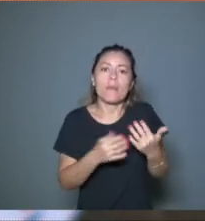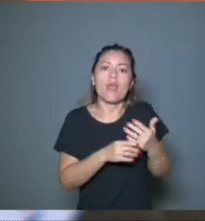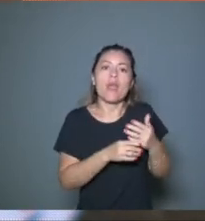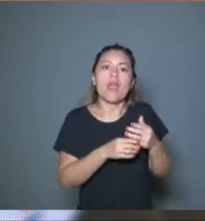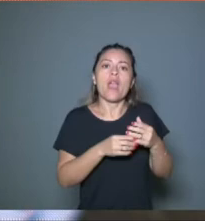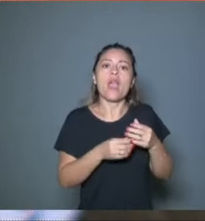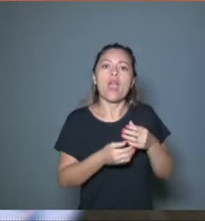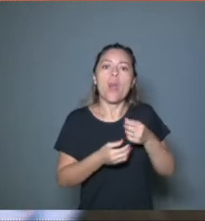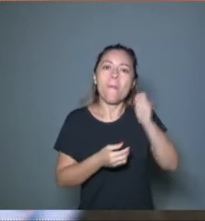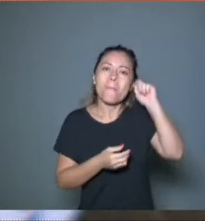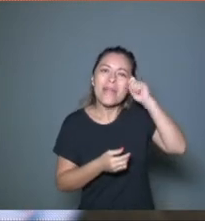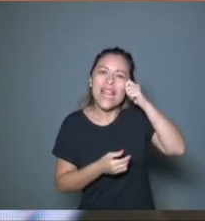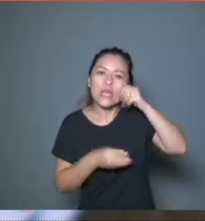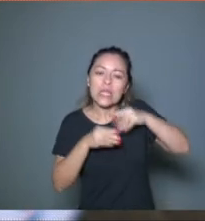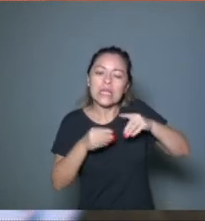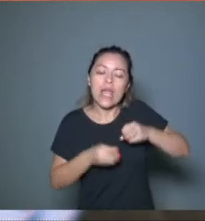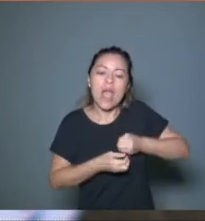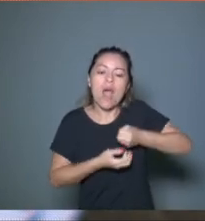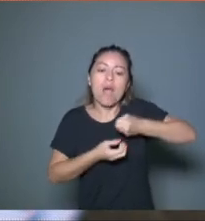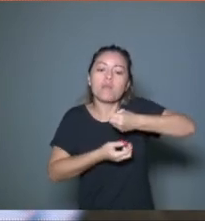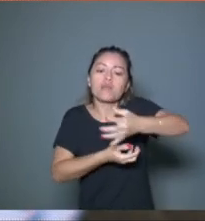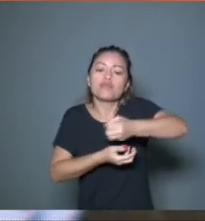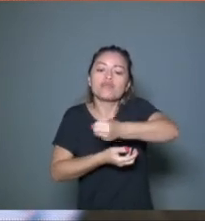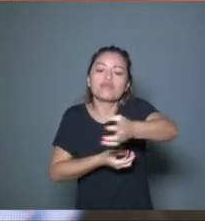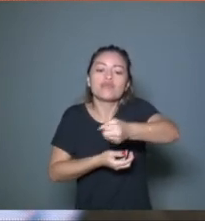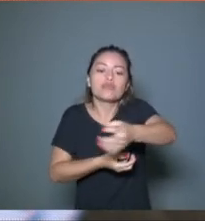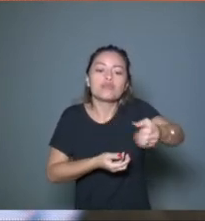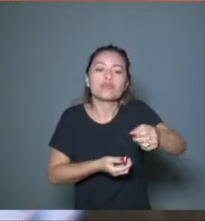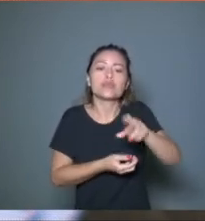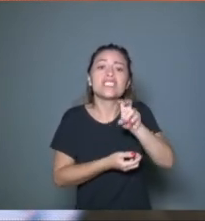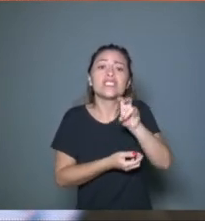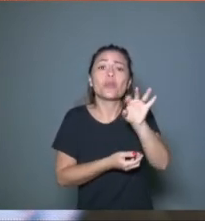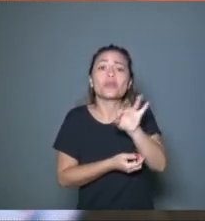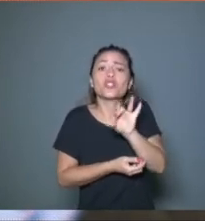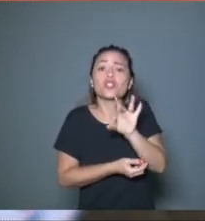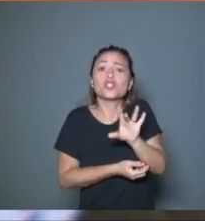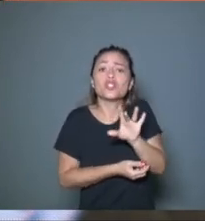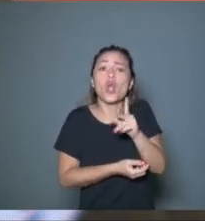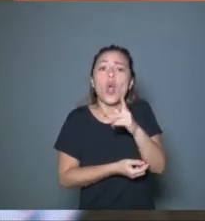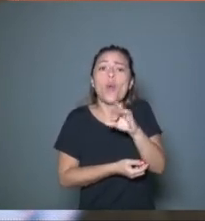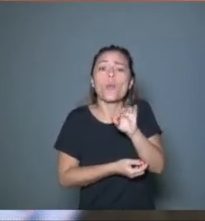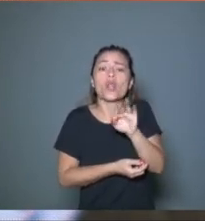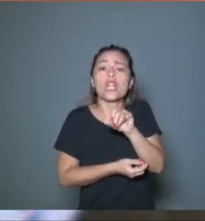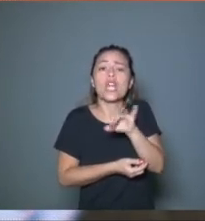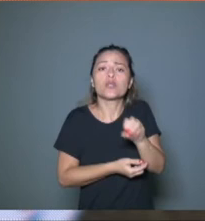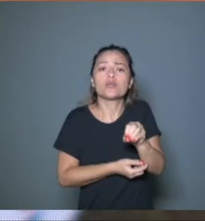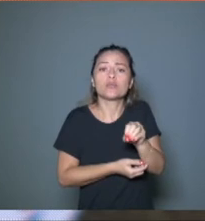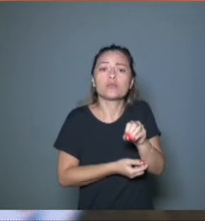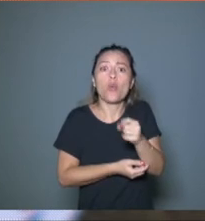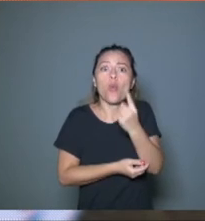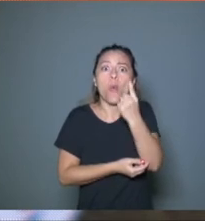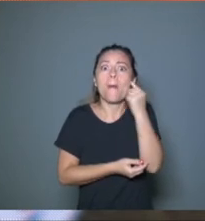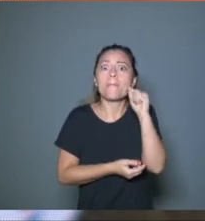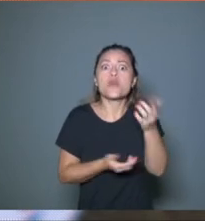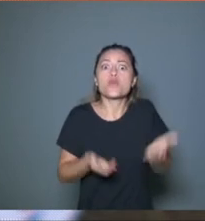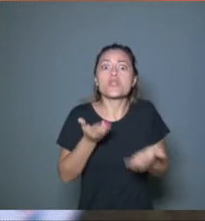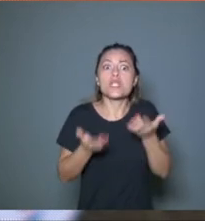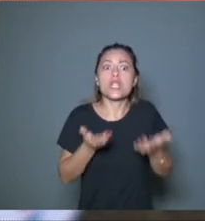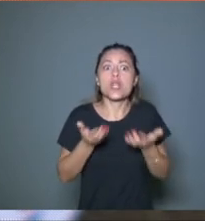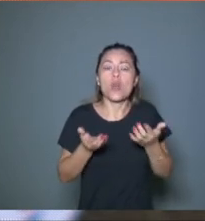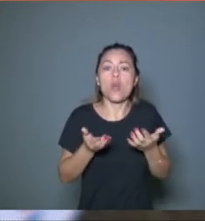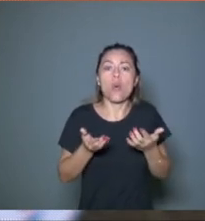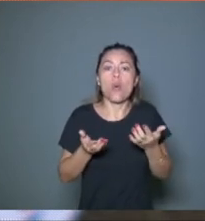using organic fertilizers is not enough because they have 5% potassium content. And then if I